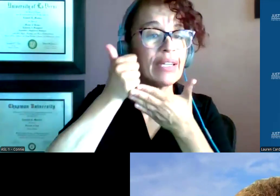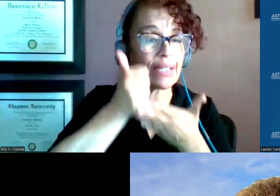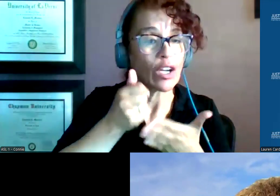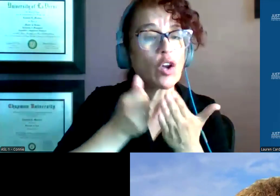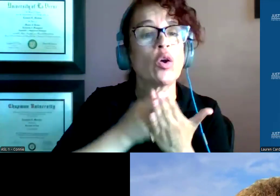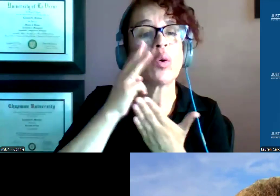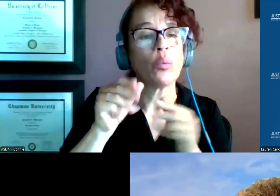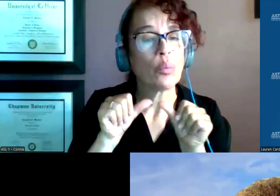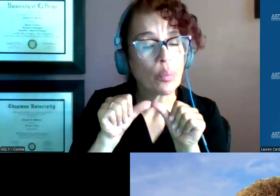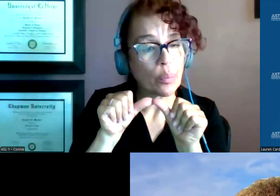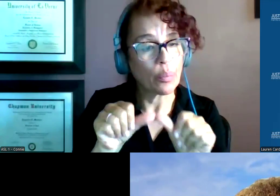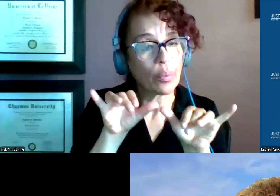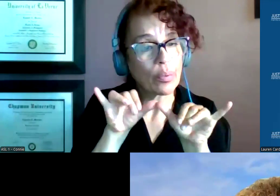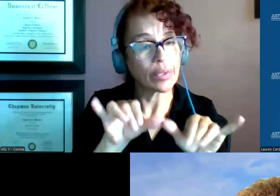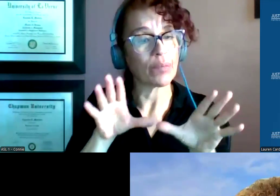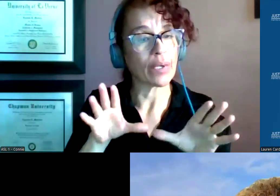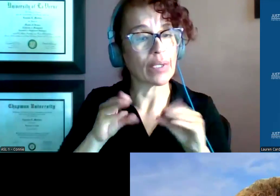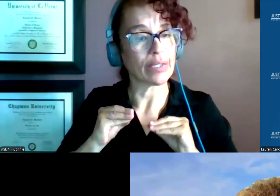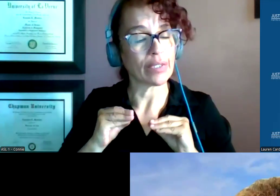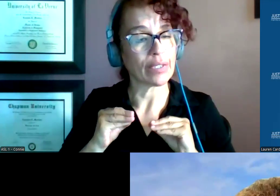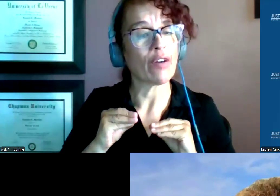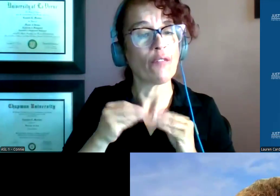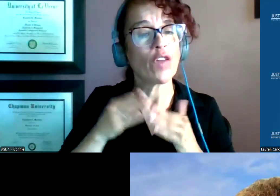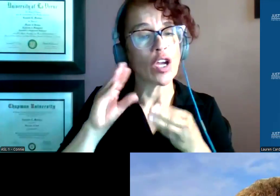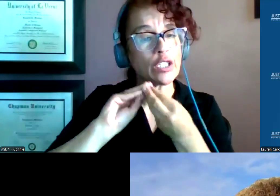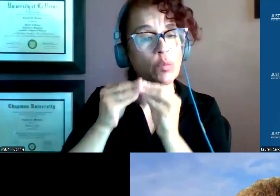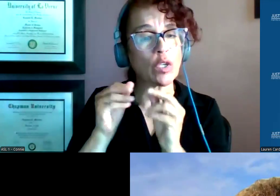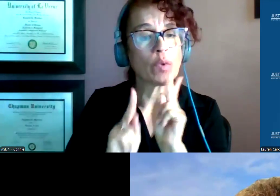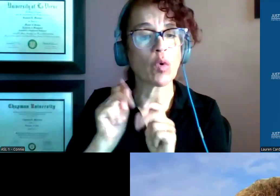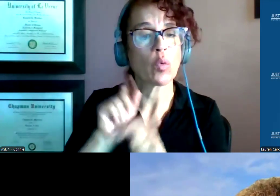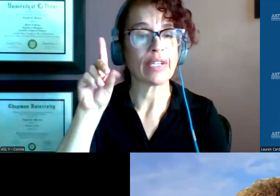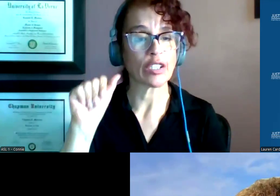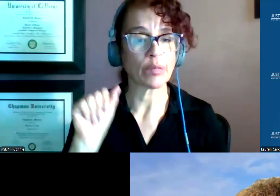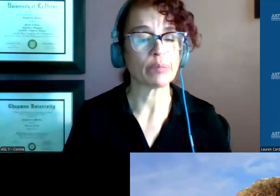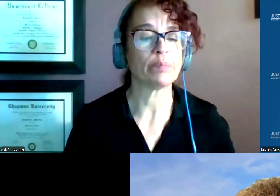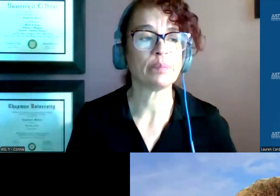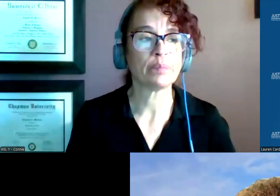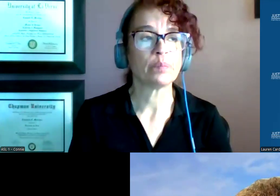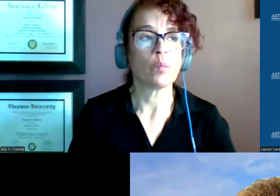program continue to stay accessible to a greater number of people with disabilities.